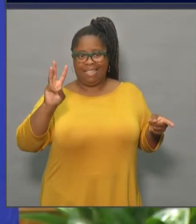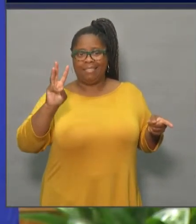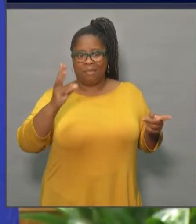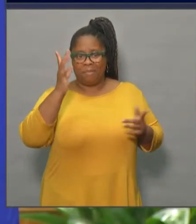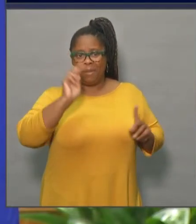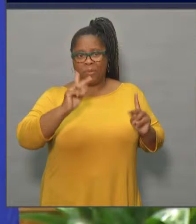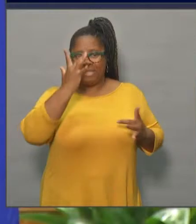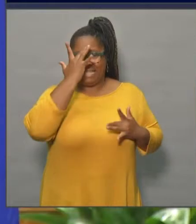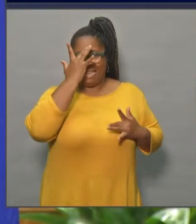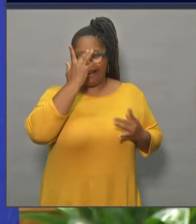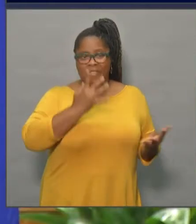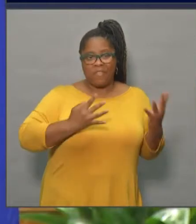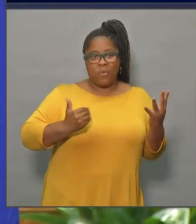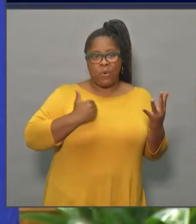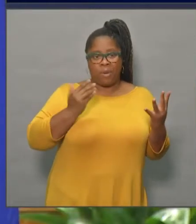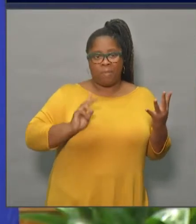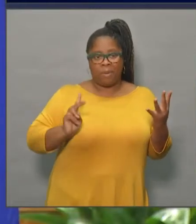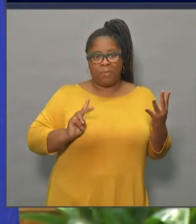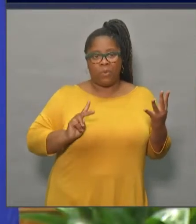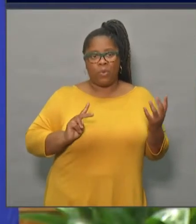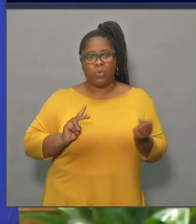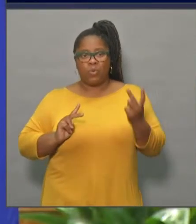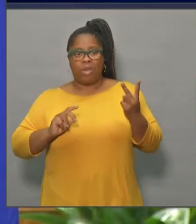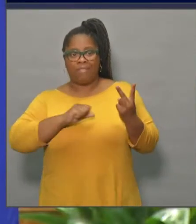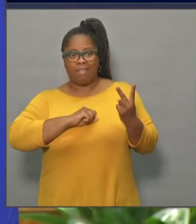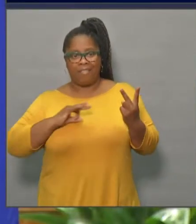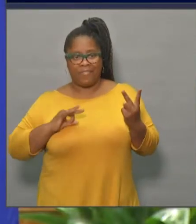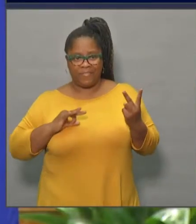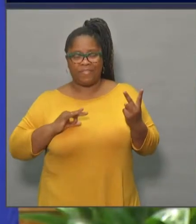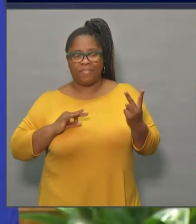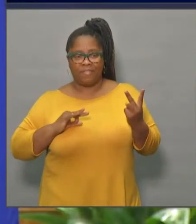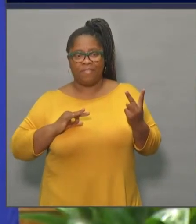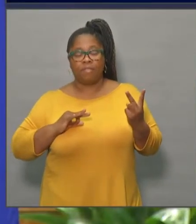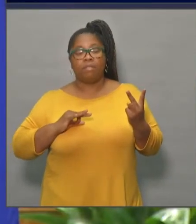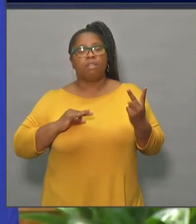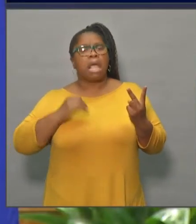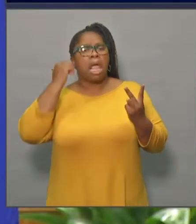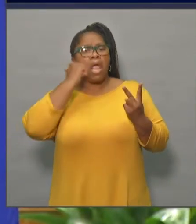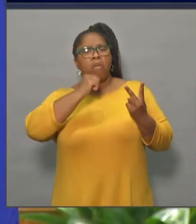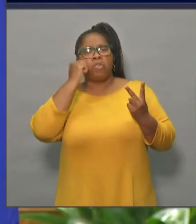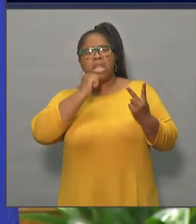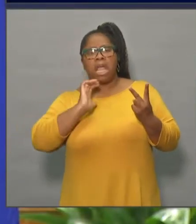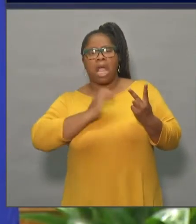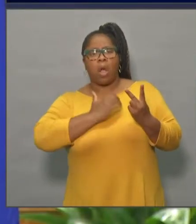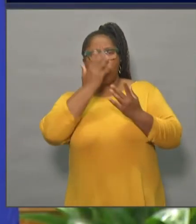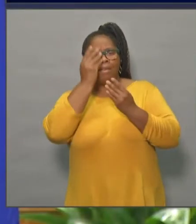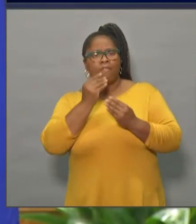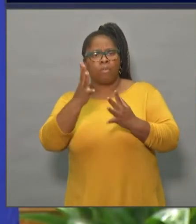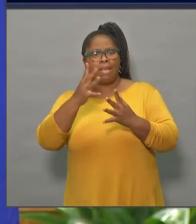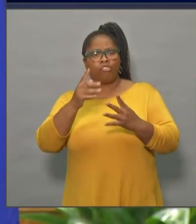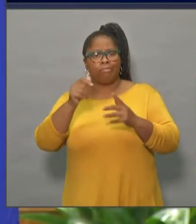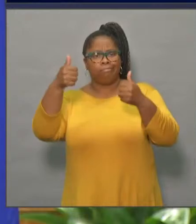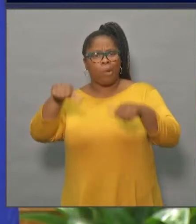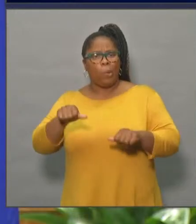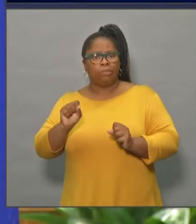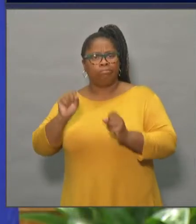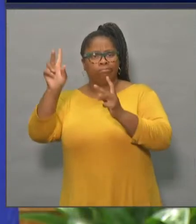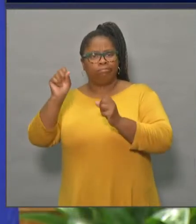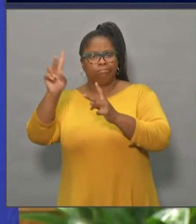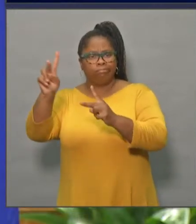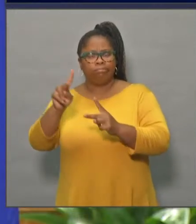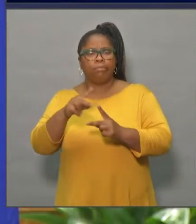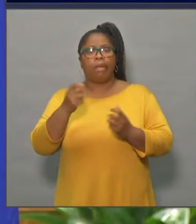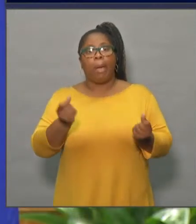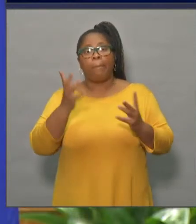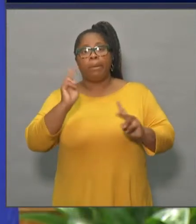and 12 among staff. We do post daily information by facility that includes the number of positive and suspect